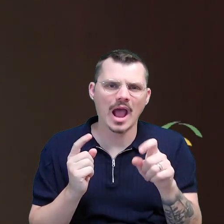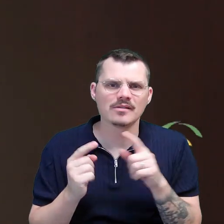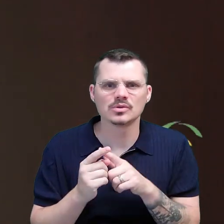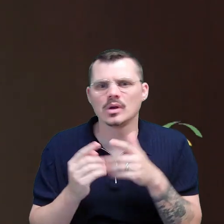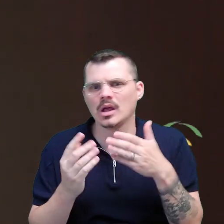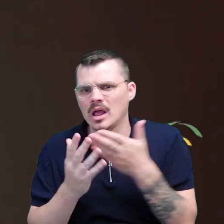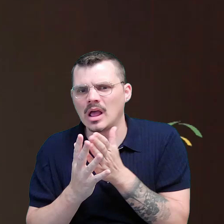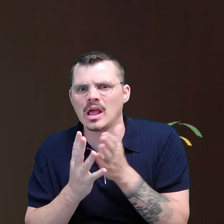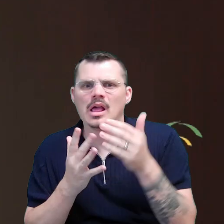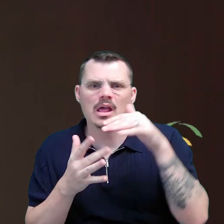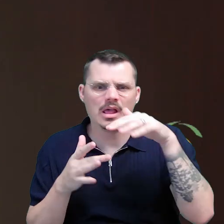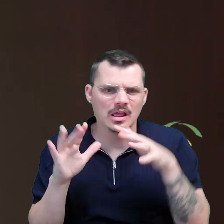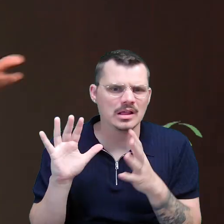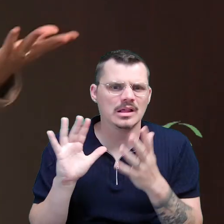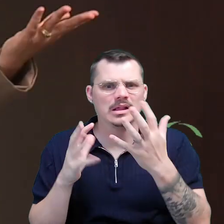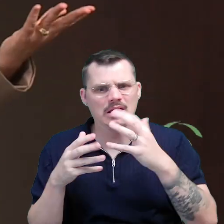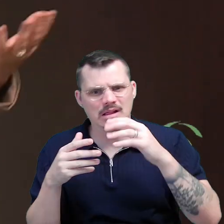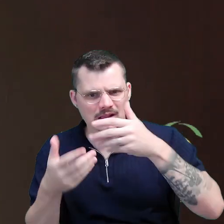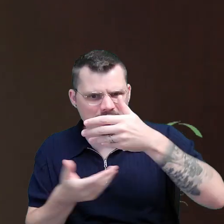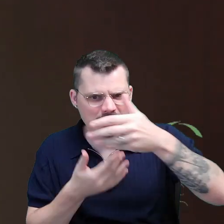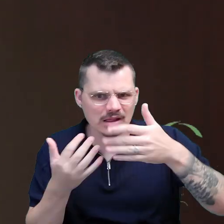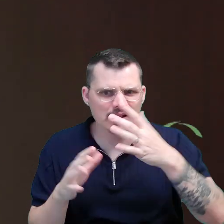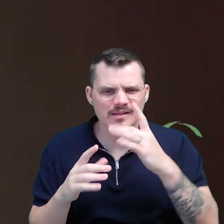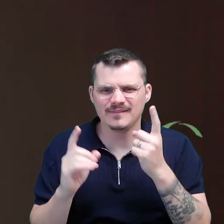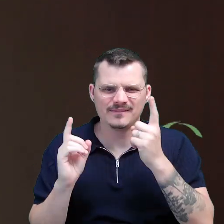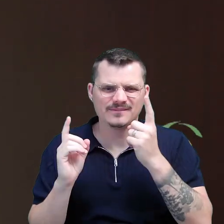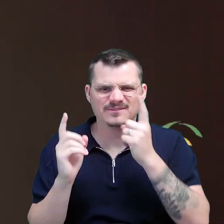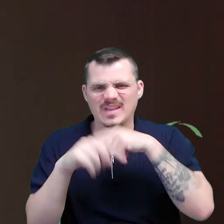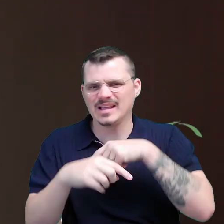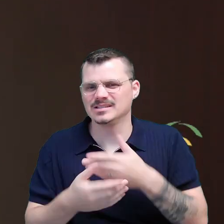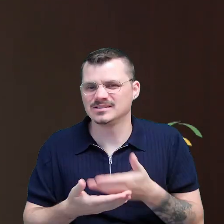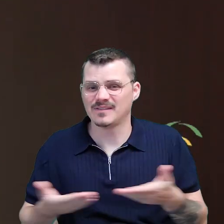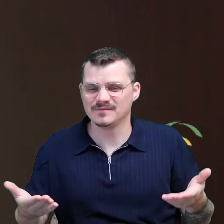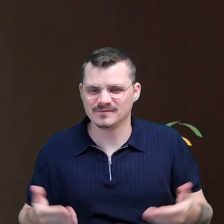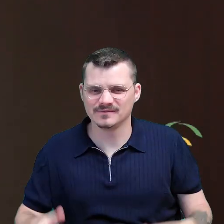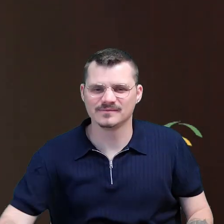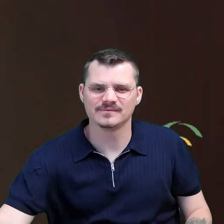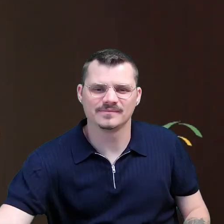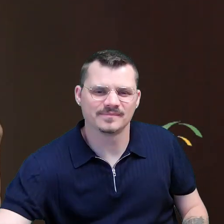wade through a bunch of fake stuff.